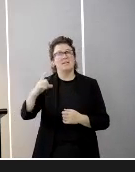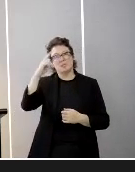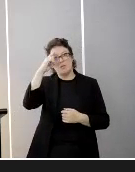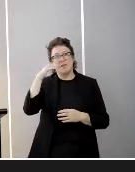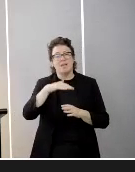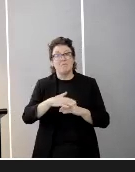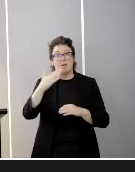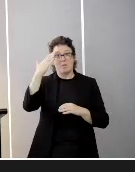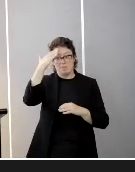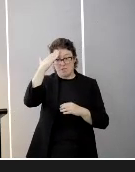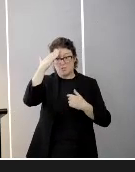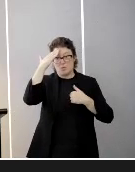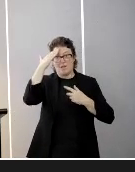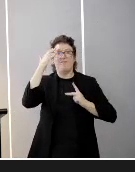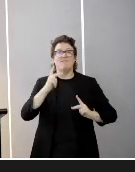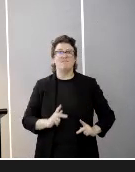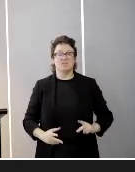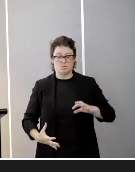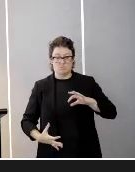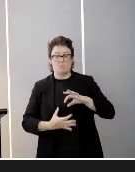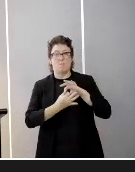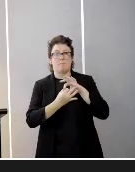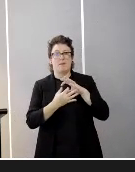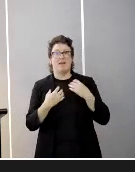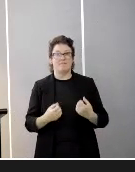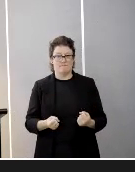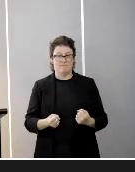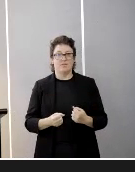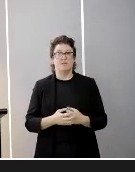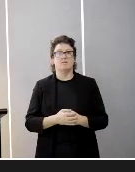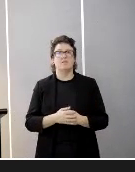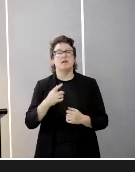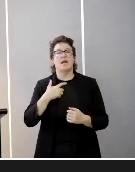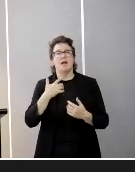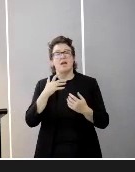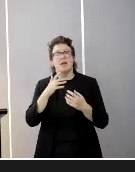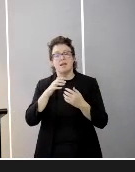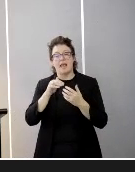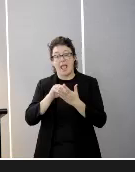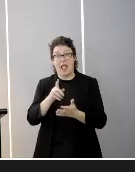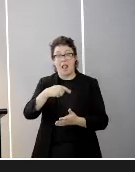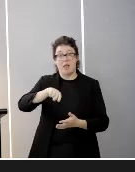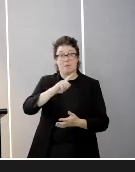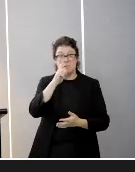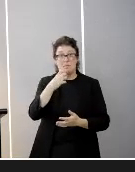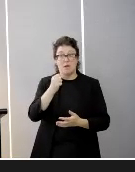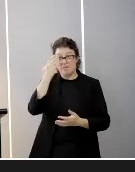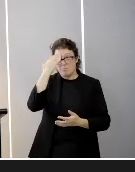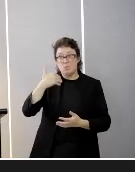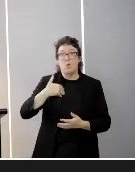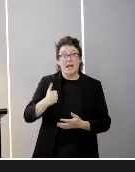mental and physical components together, and also focus on improving people's physical health who have a mental health